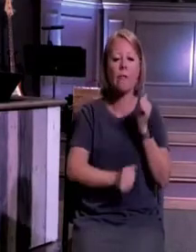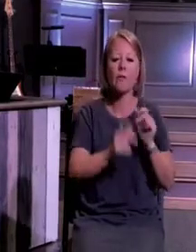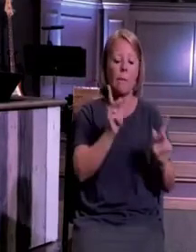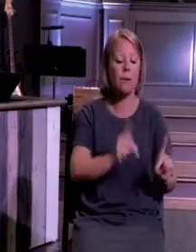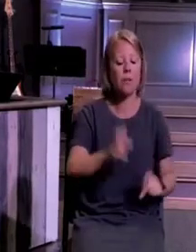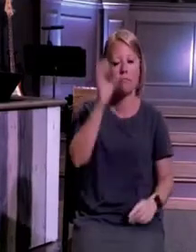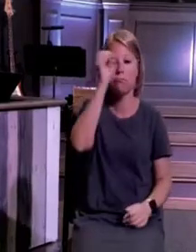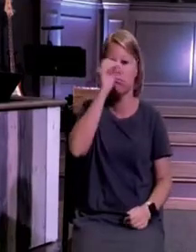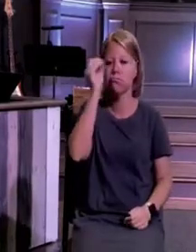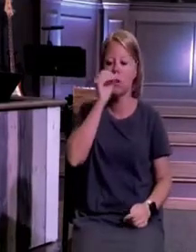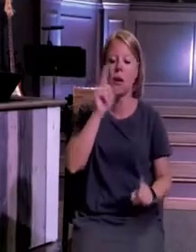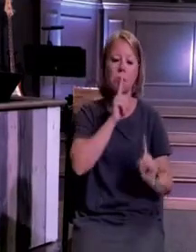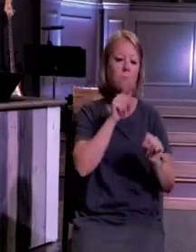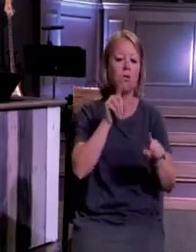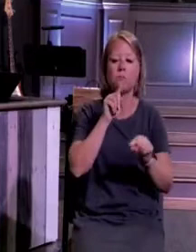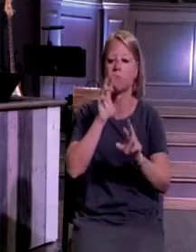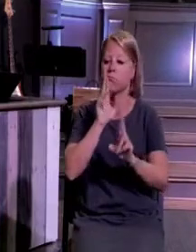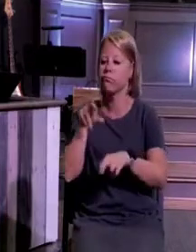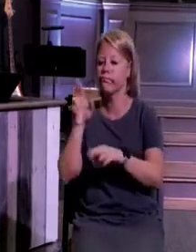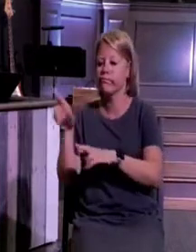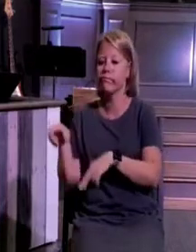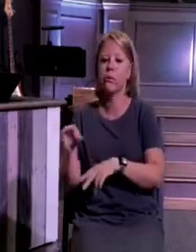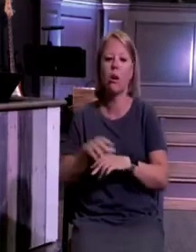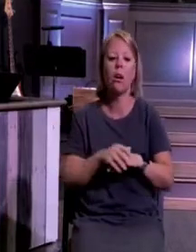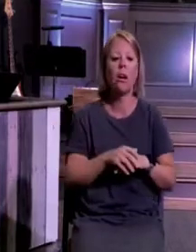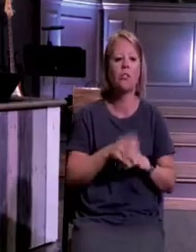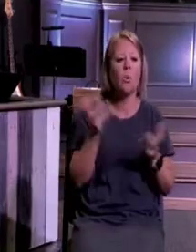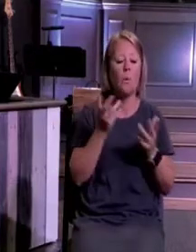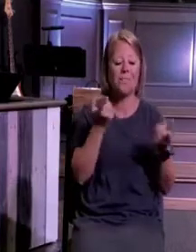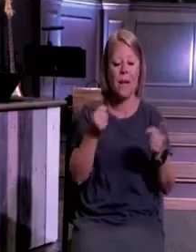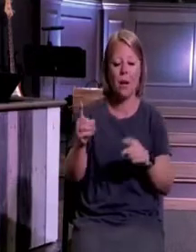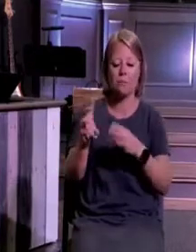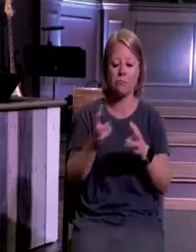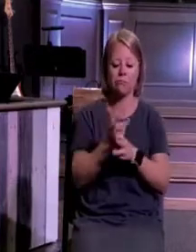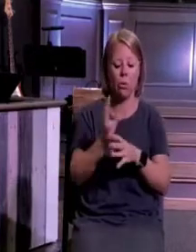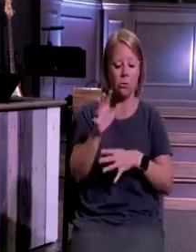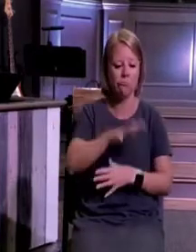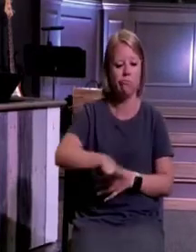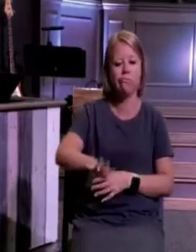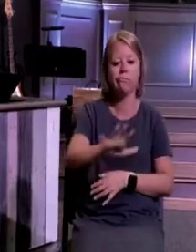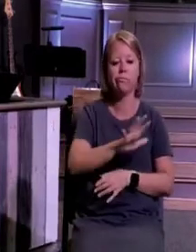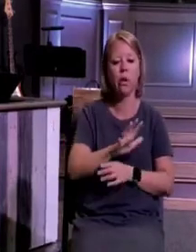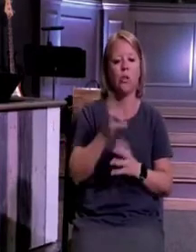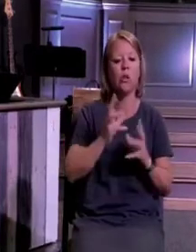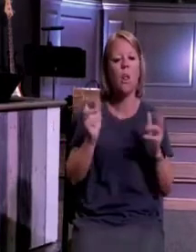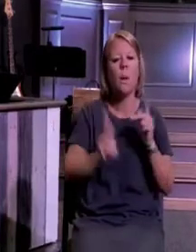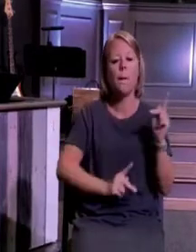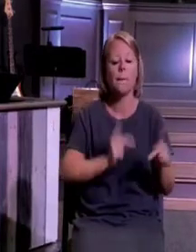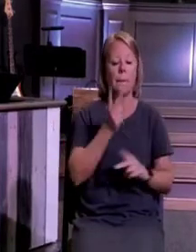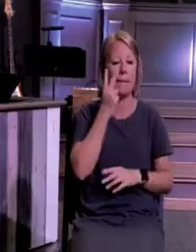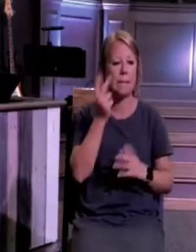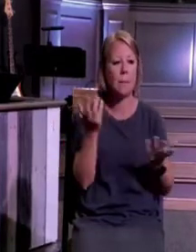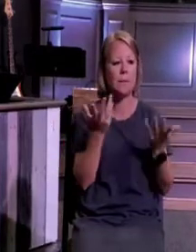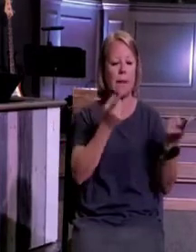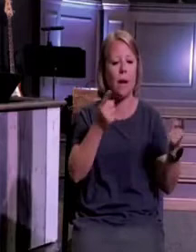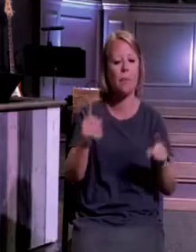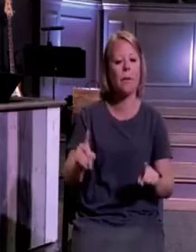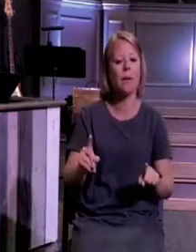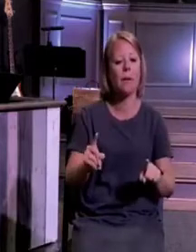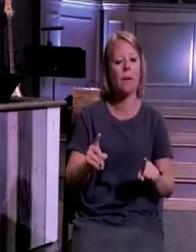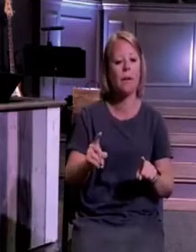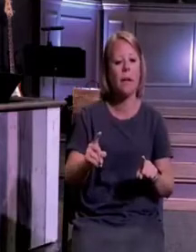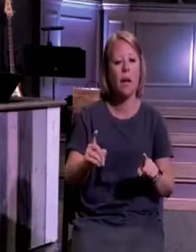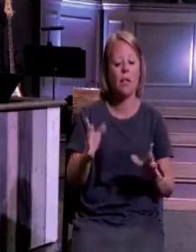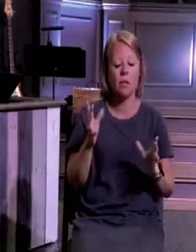got a response of what we see happening around the world. There are a lot of people that see what's happening around the world and they are